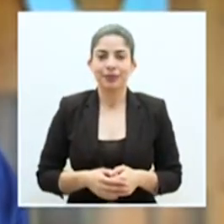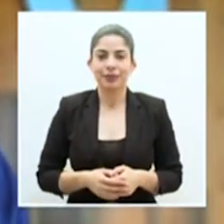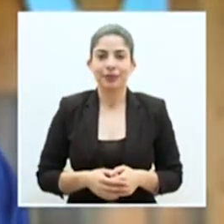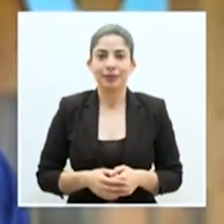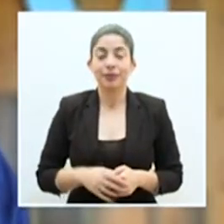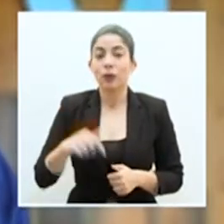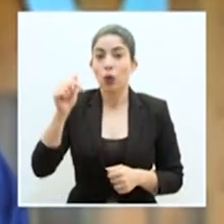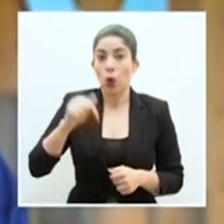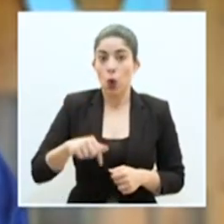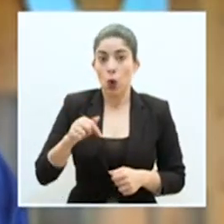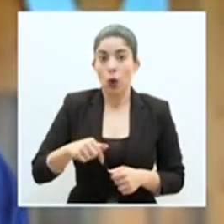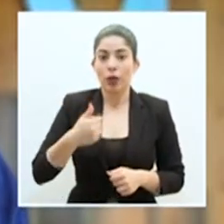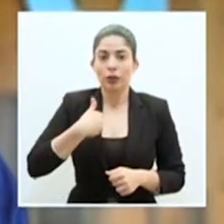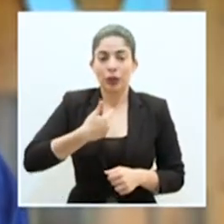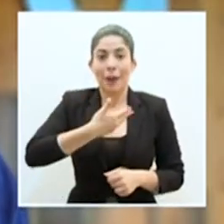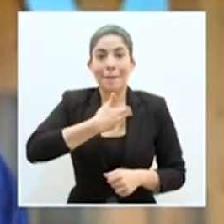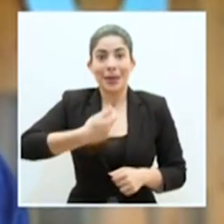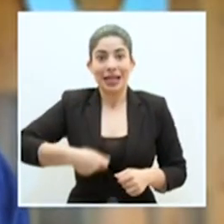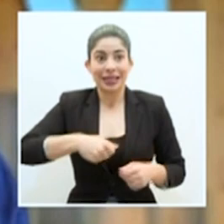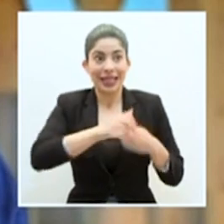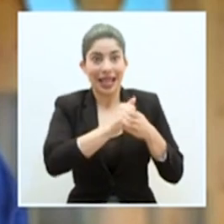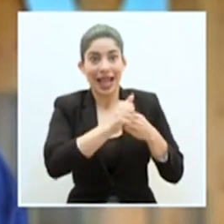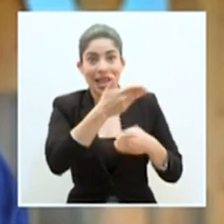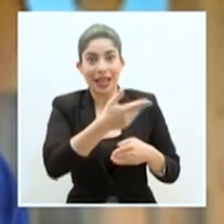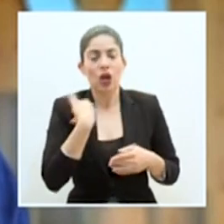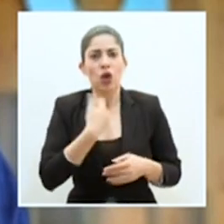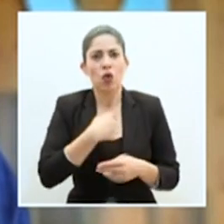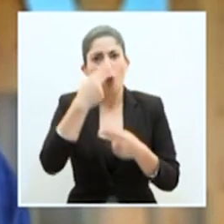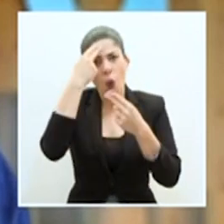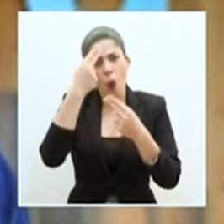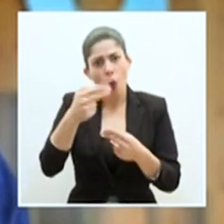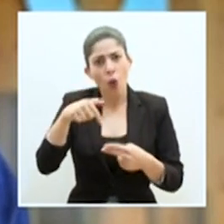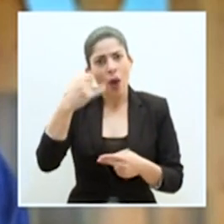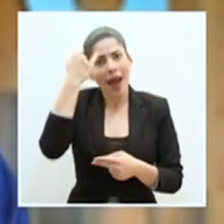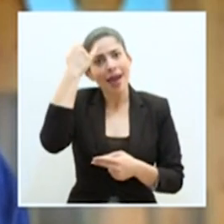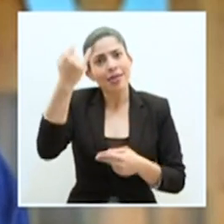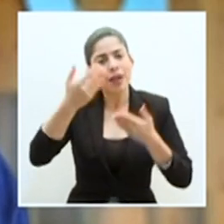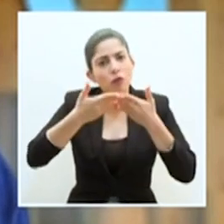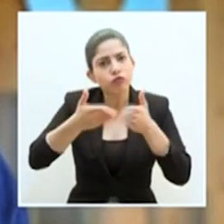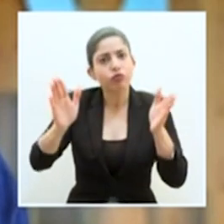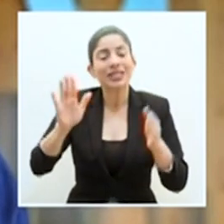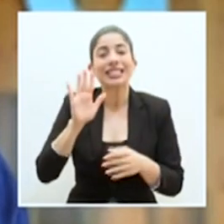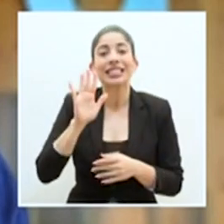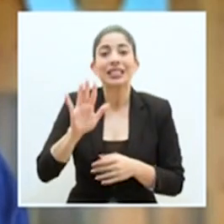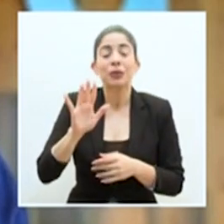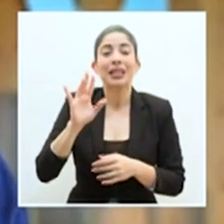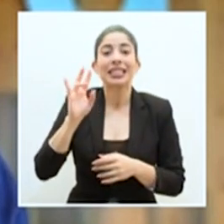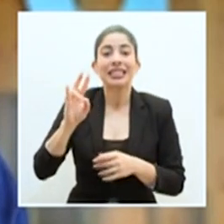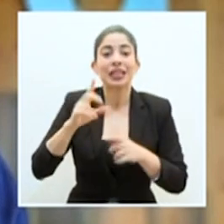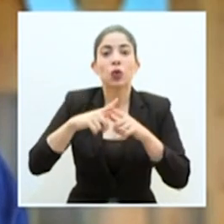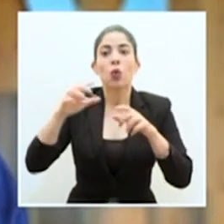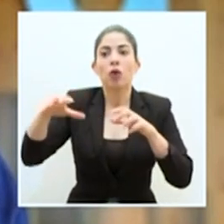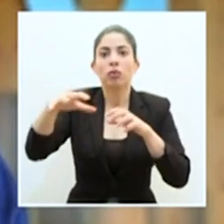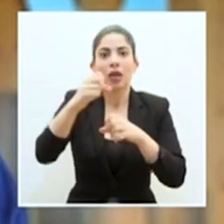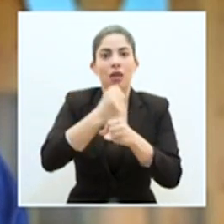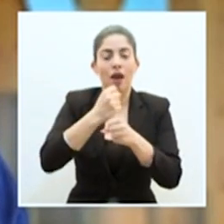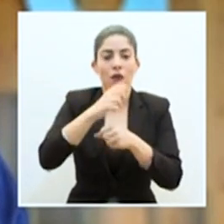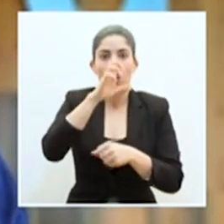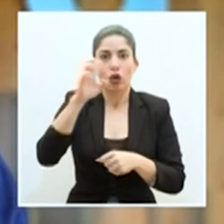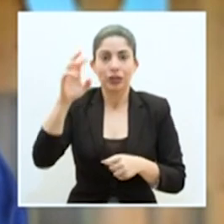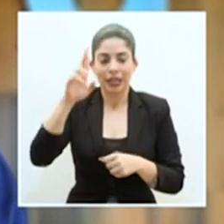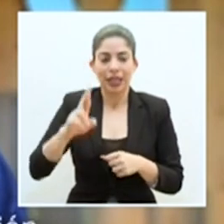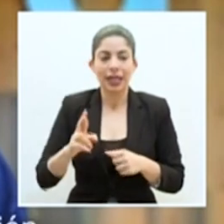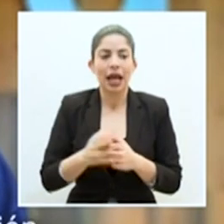Today, under the President's leadership, we are honored to make this initiative available to 50,000 displaced workers in Costa Rica.